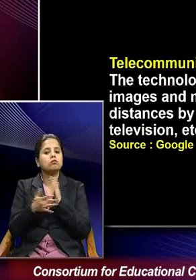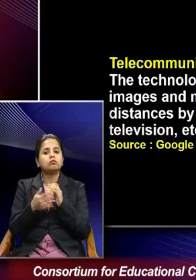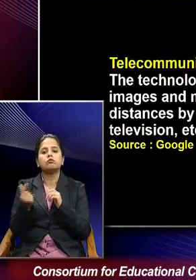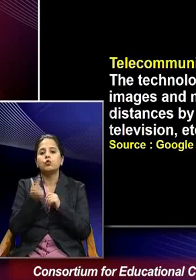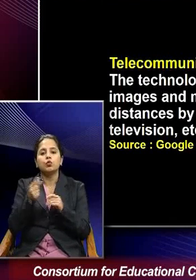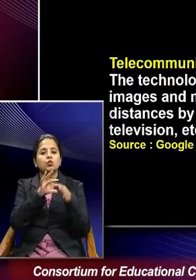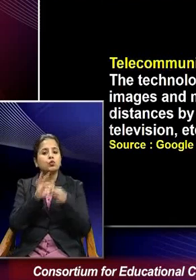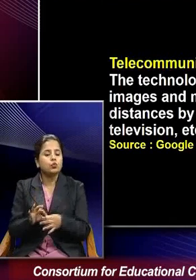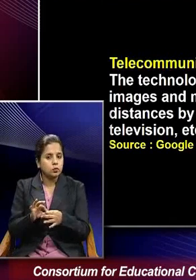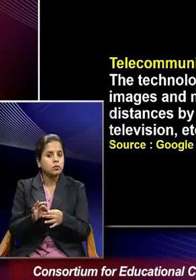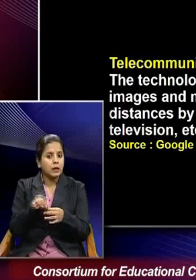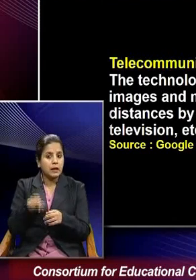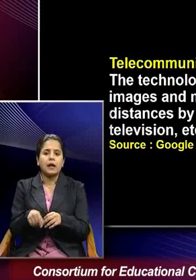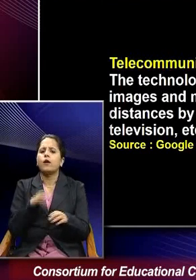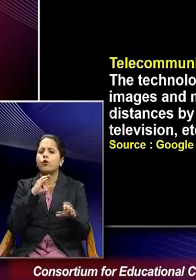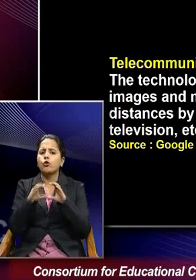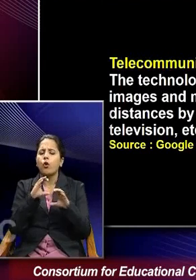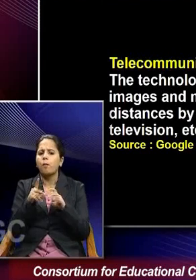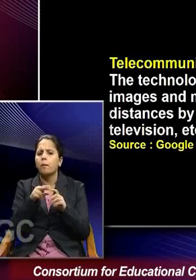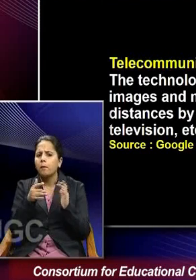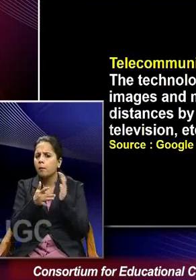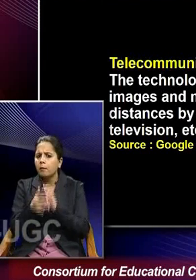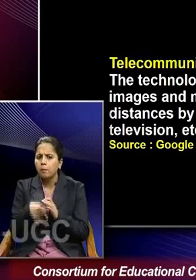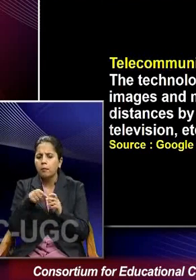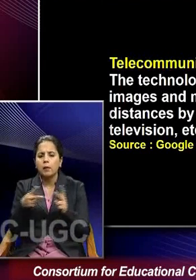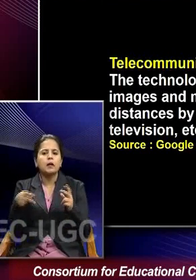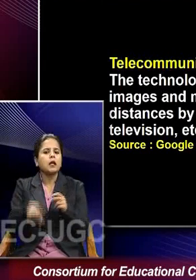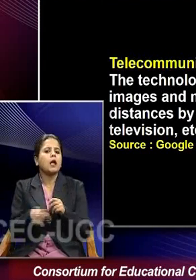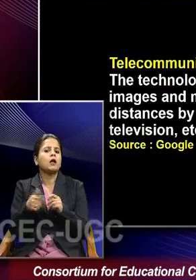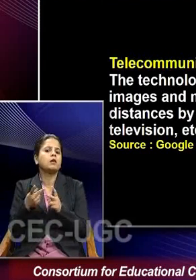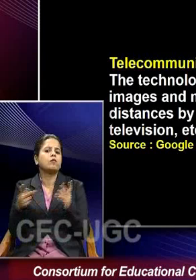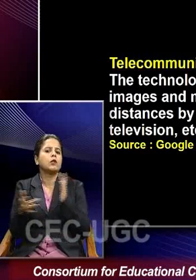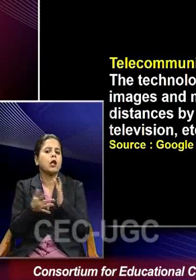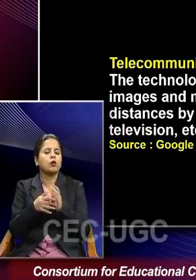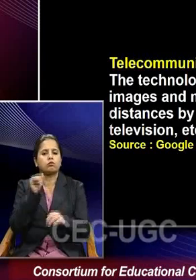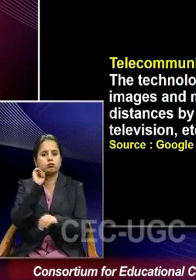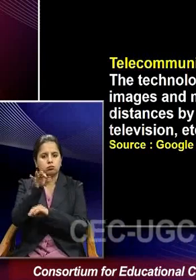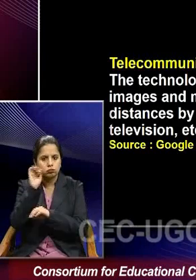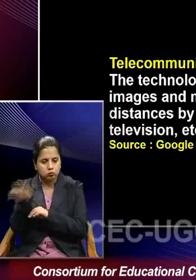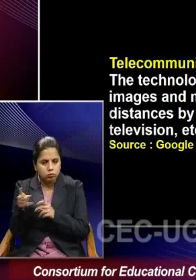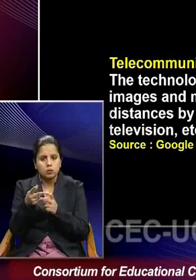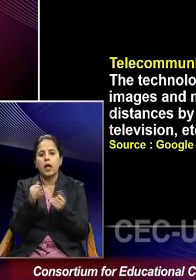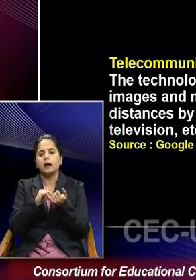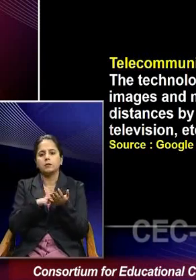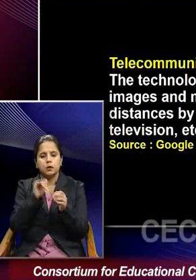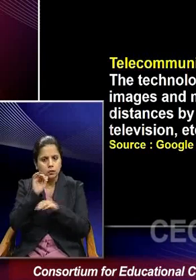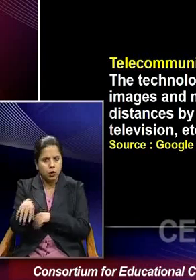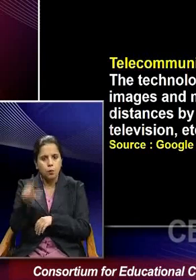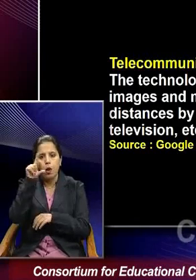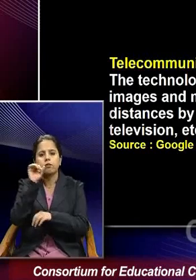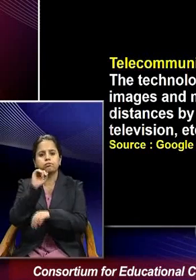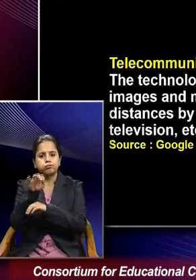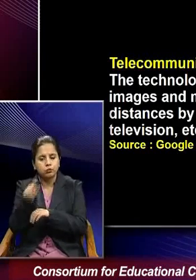the technology of sending signals, images and messages over